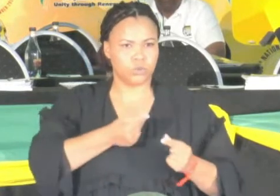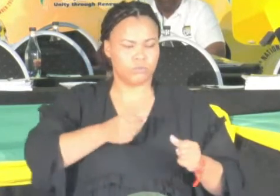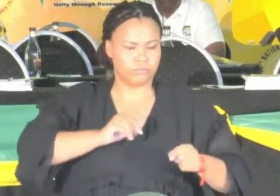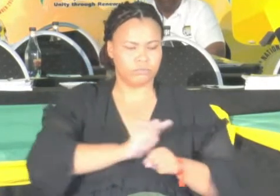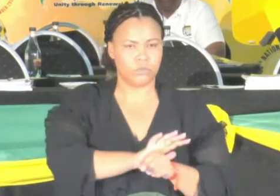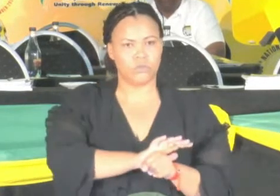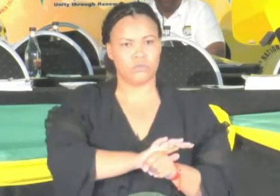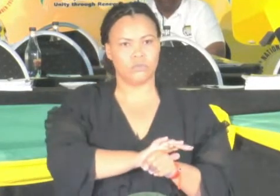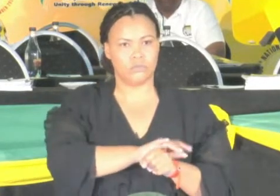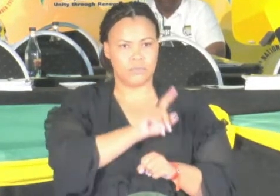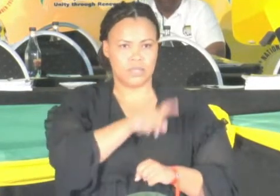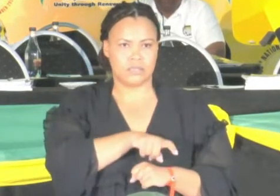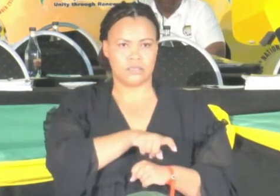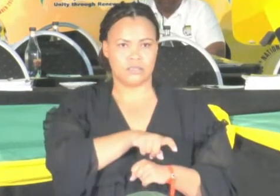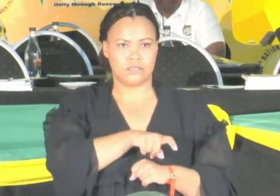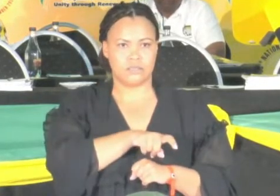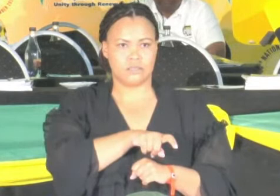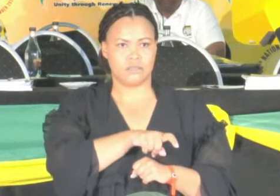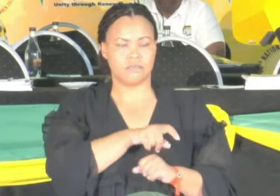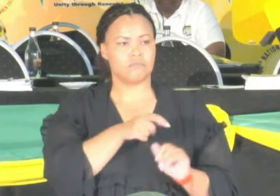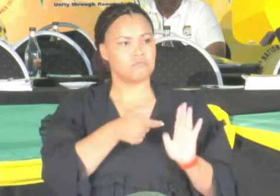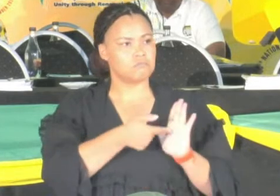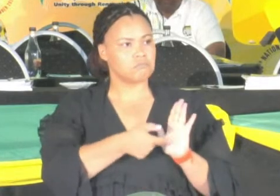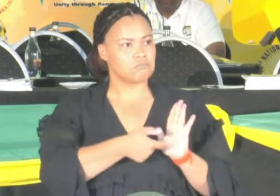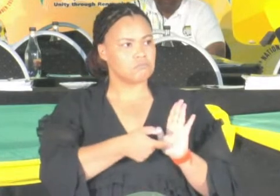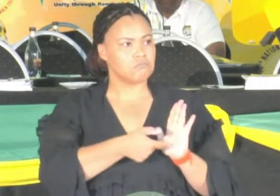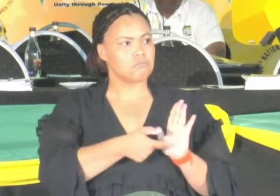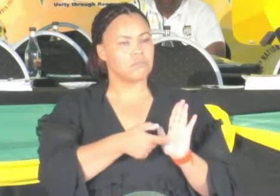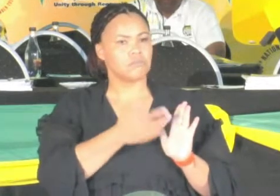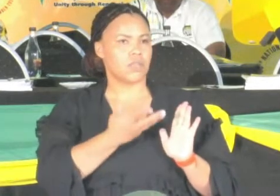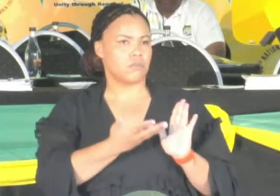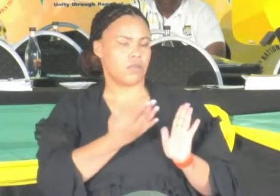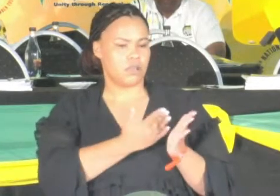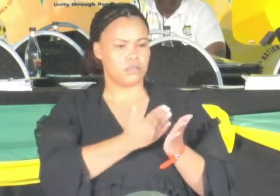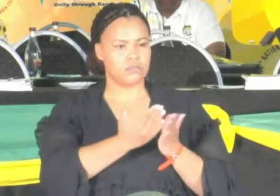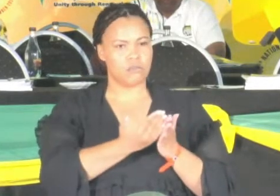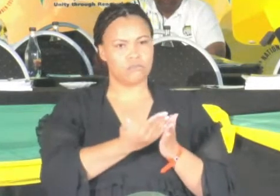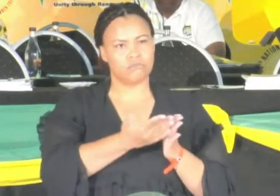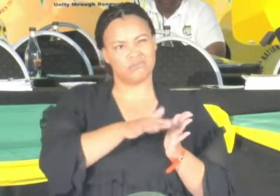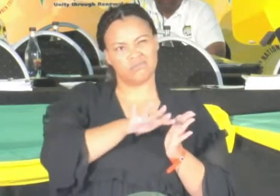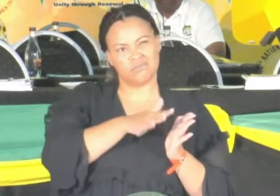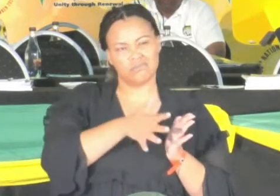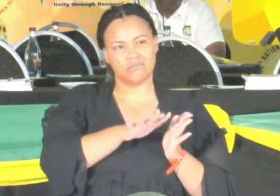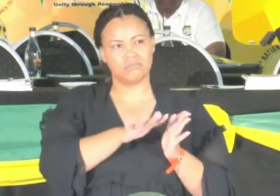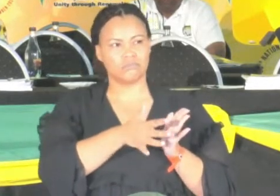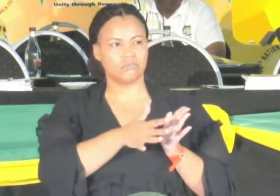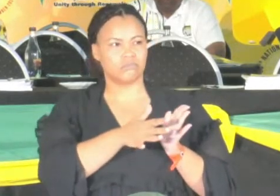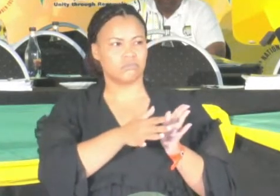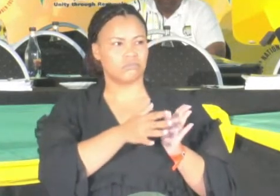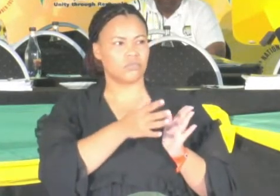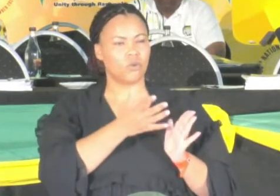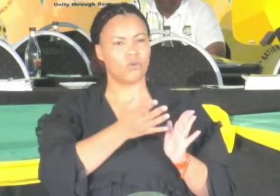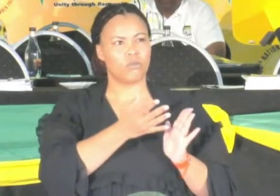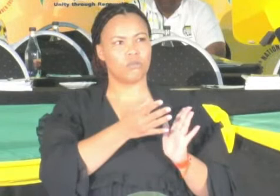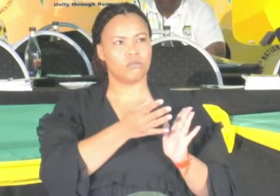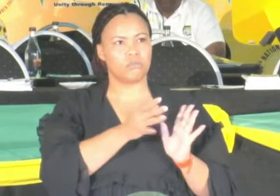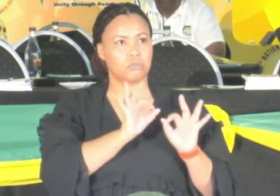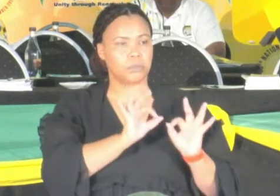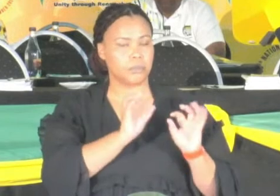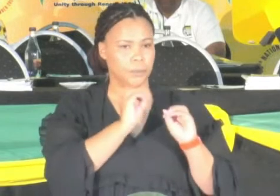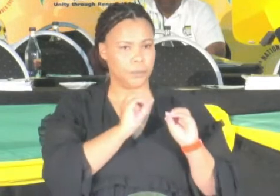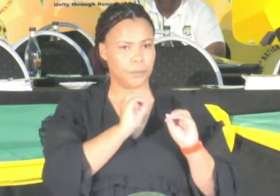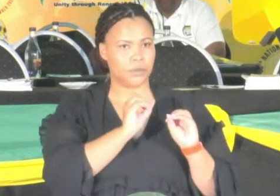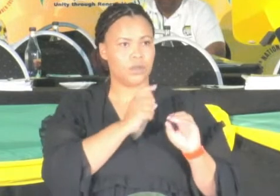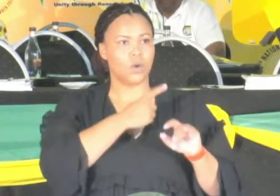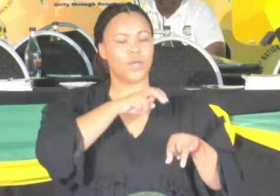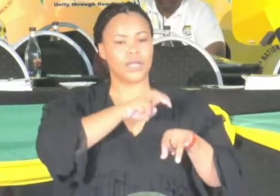Where our policies are inadequate or have shortcomings, we need to